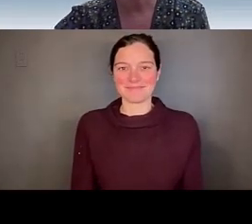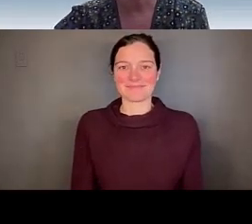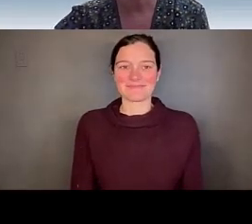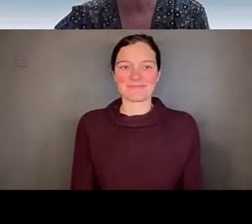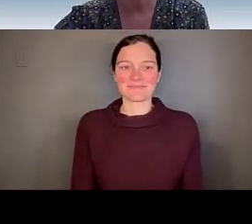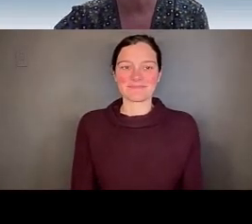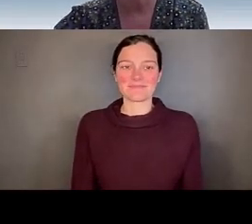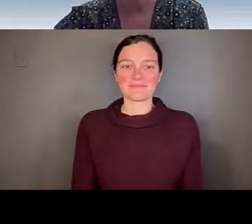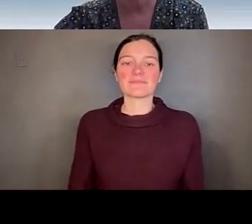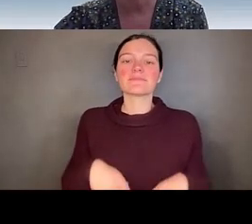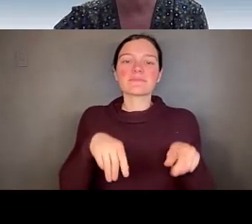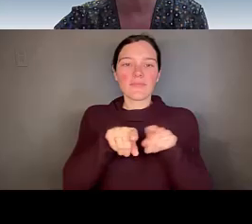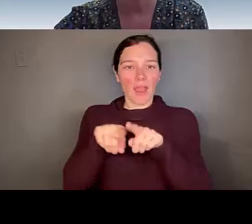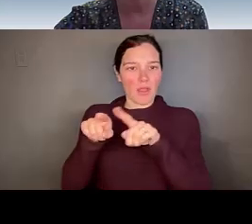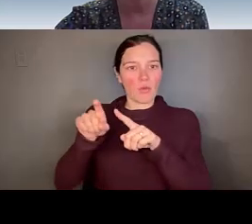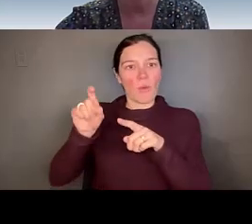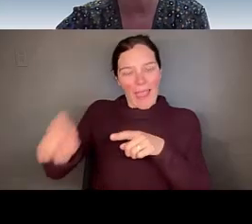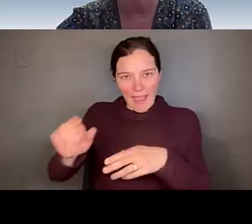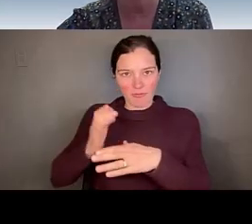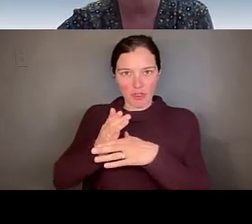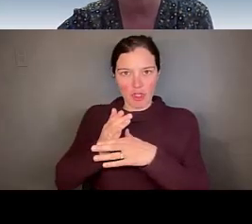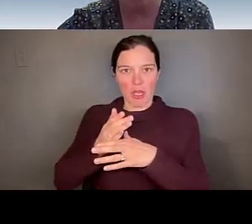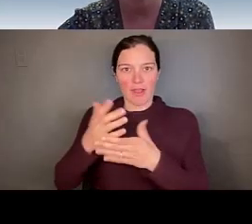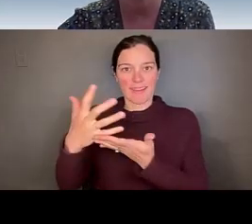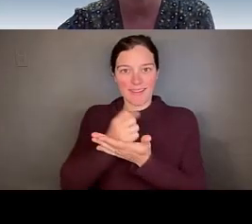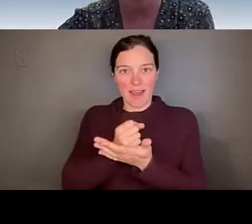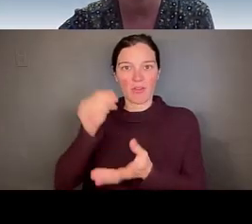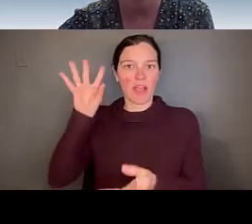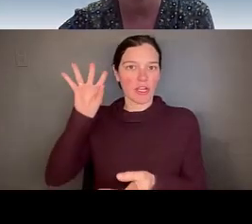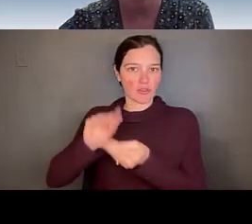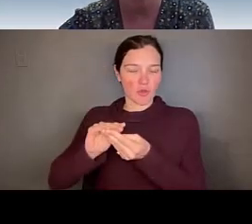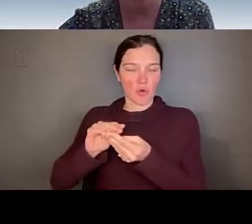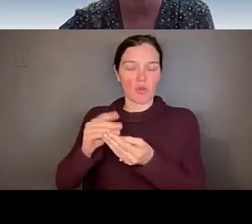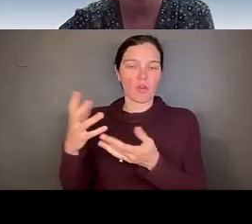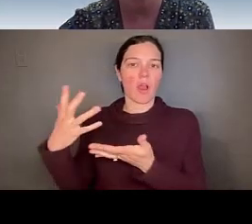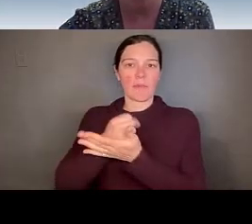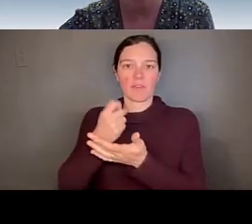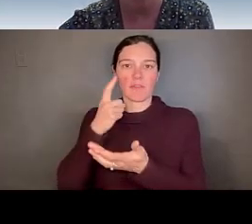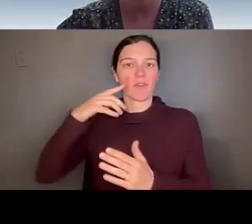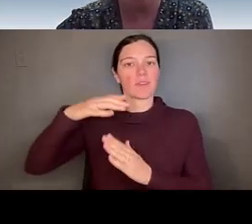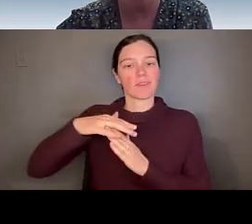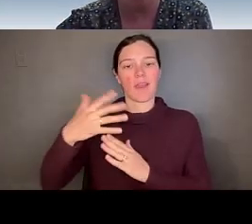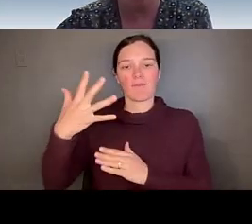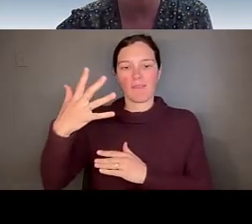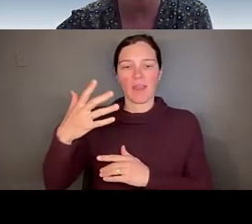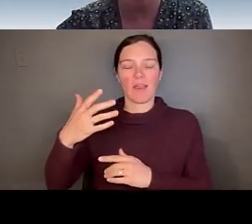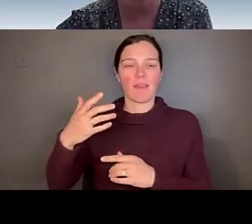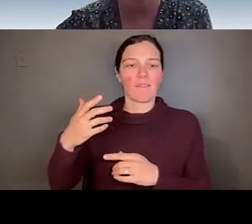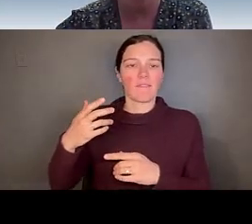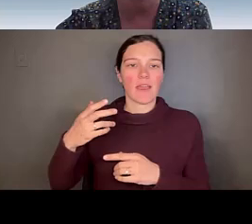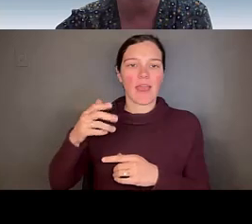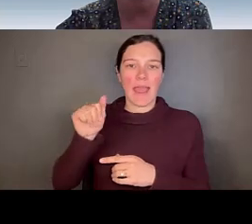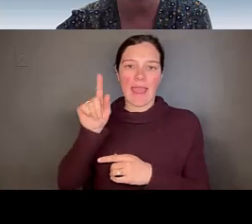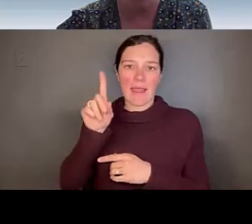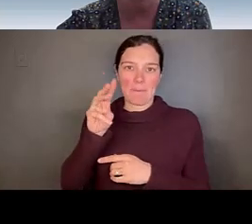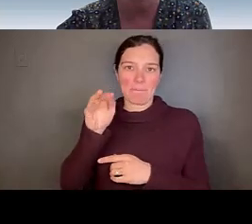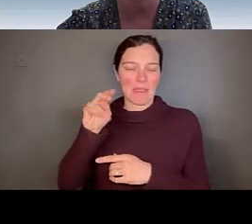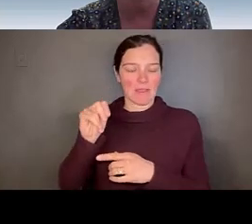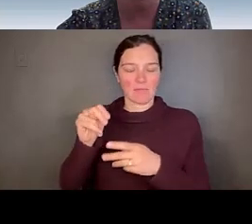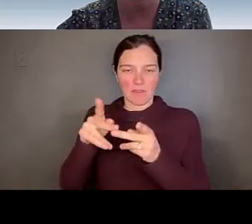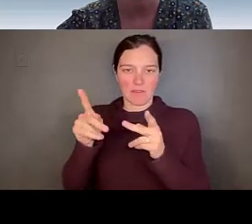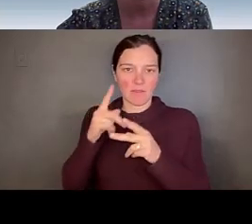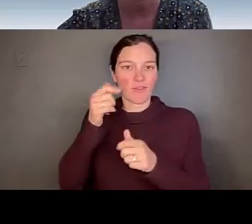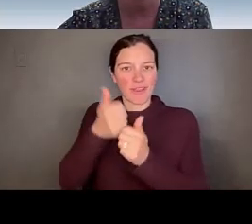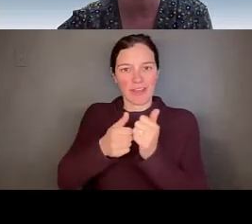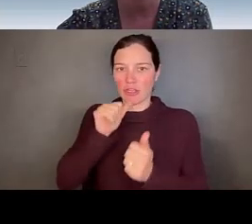We also must share the salary and total compensation for the top 5 highest paid administrative positions for each nonprofit hospital.